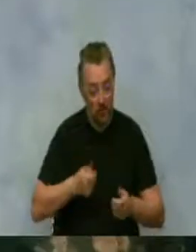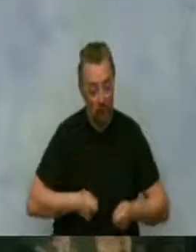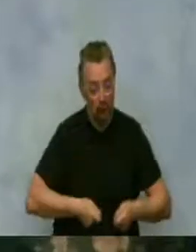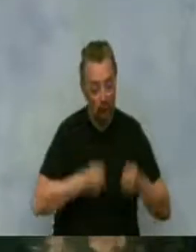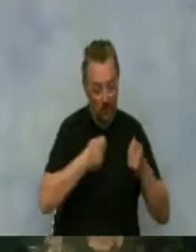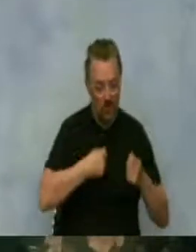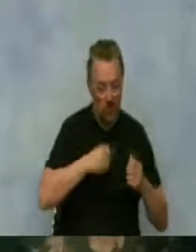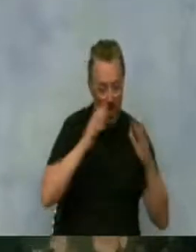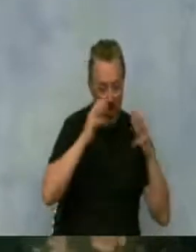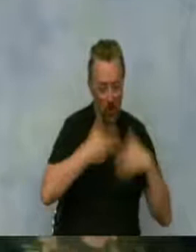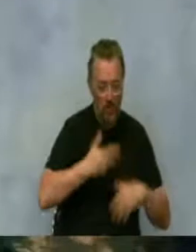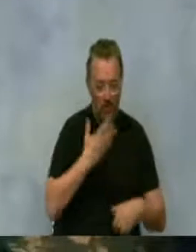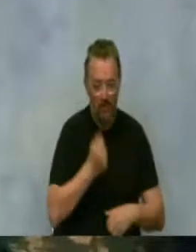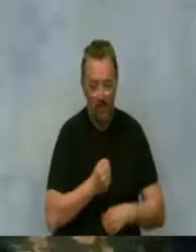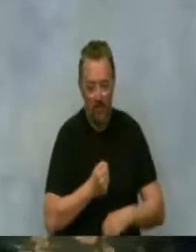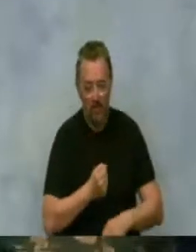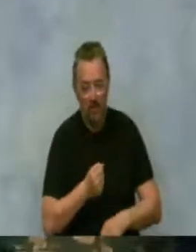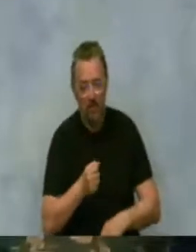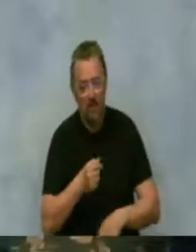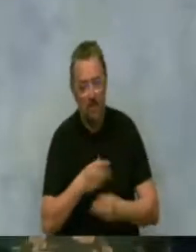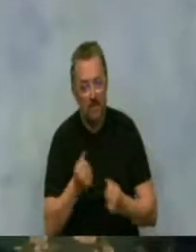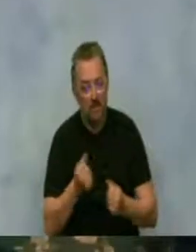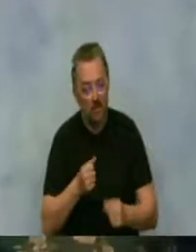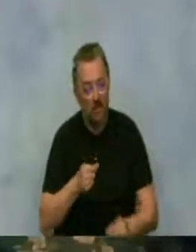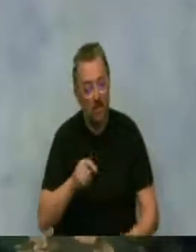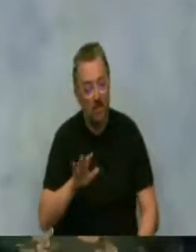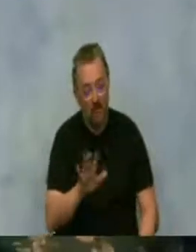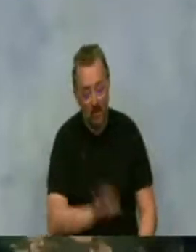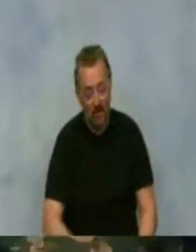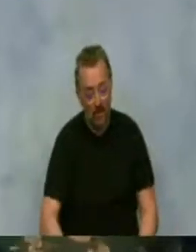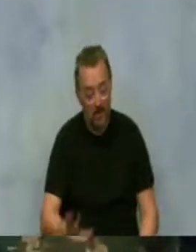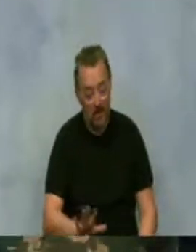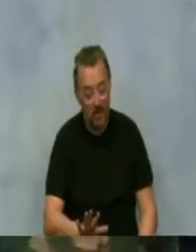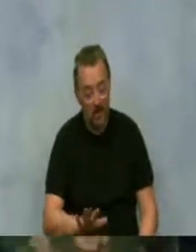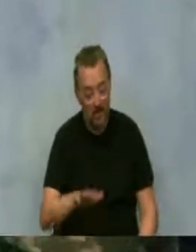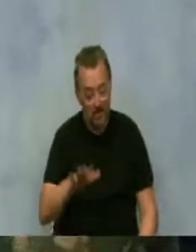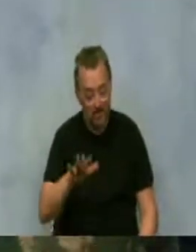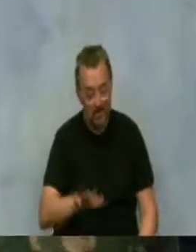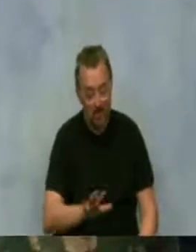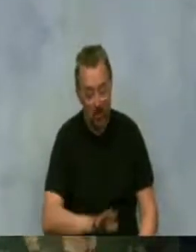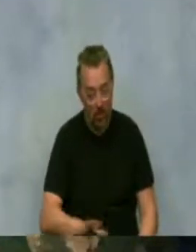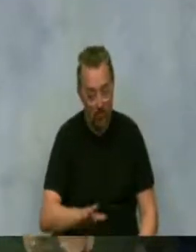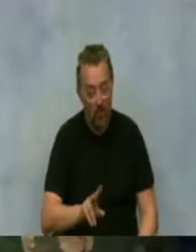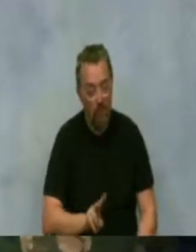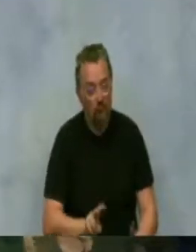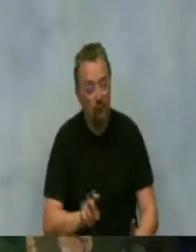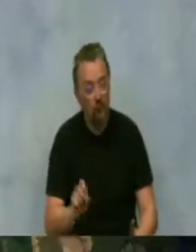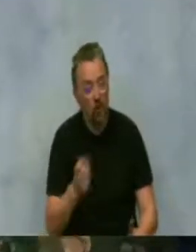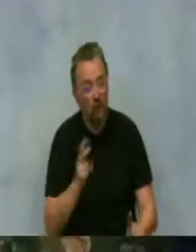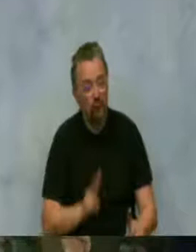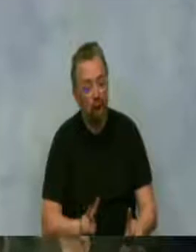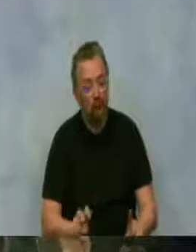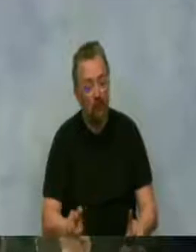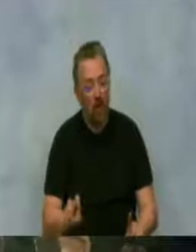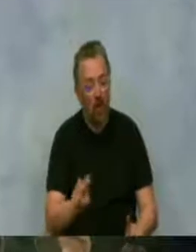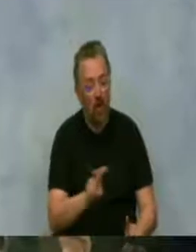bit. There were reports from down south that the Gypsy Traveller sites